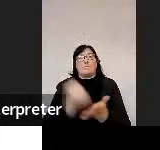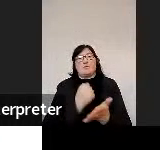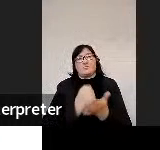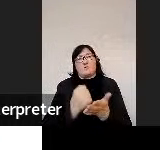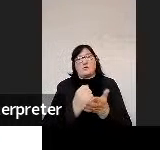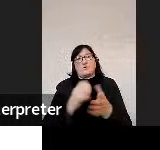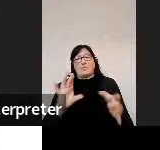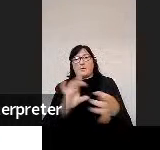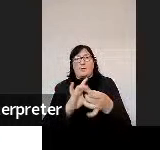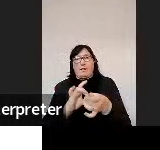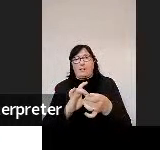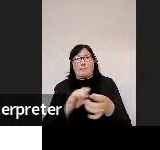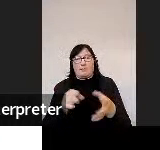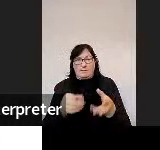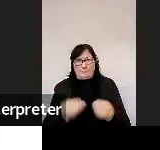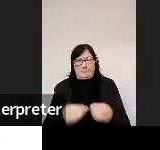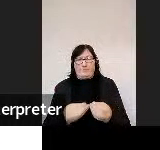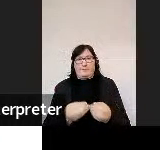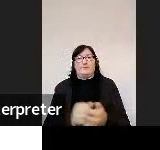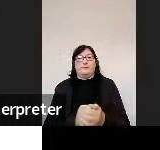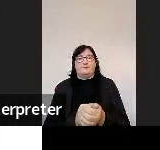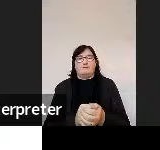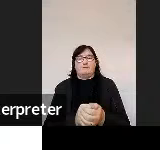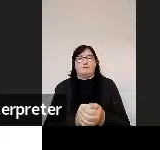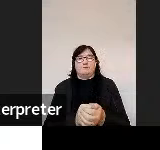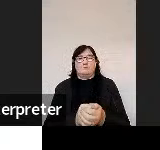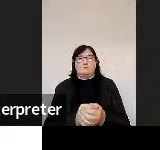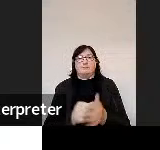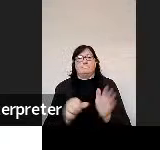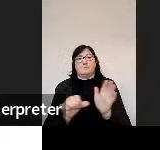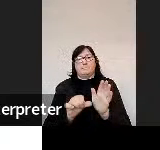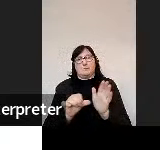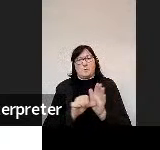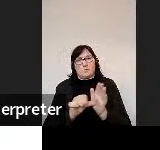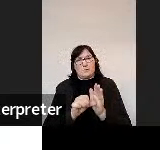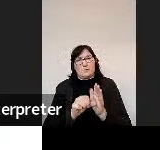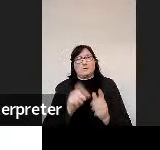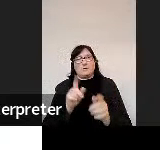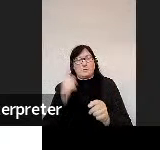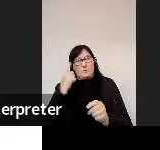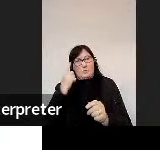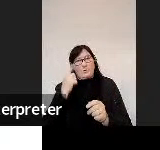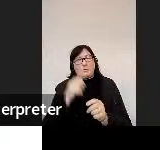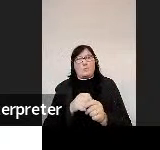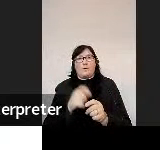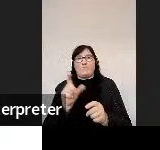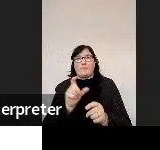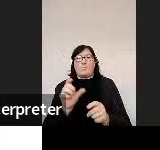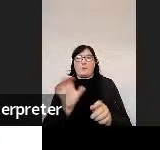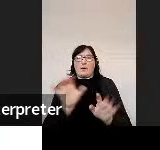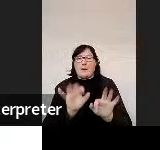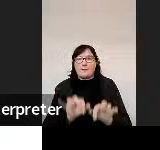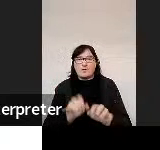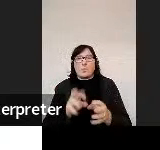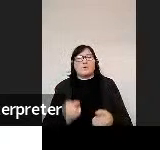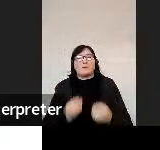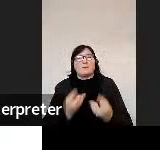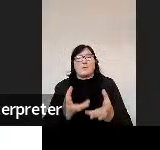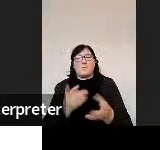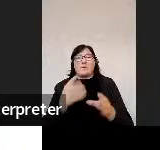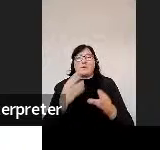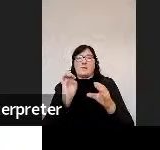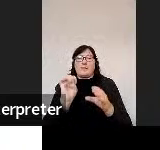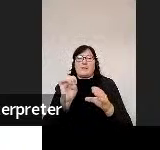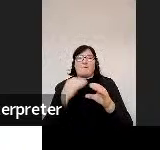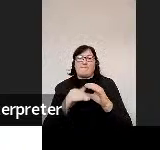itself. Important to note that whether you capture or submit your applications via the e-filing platform